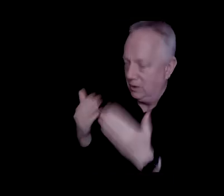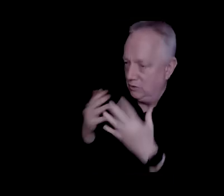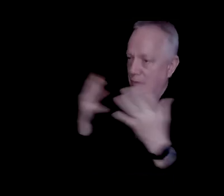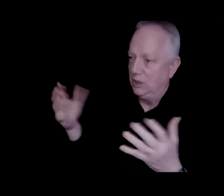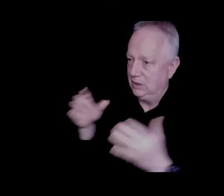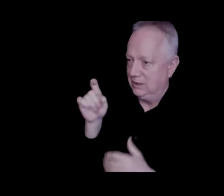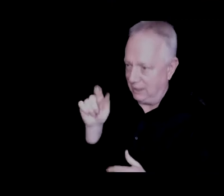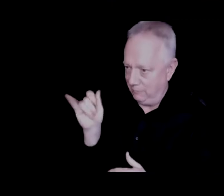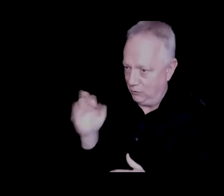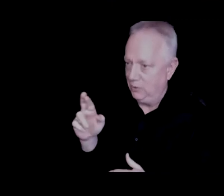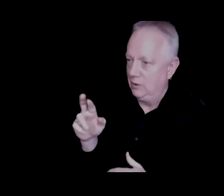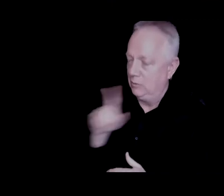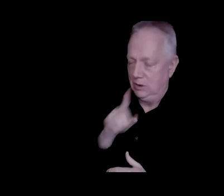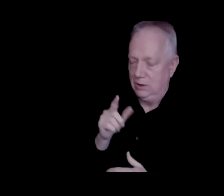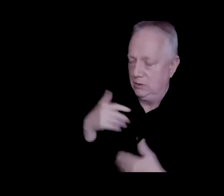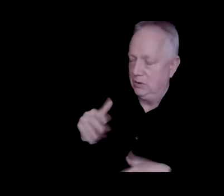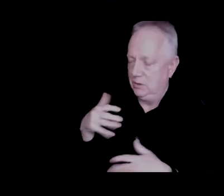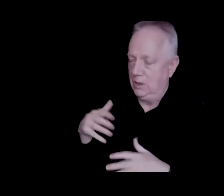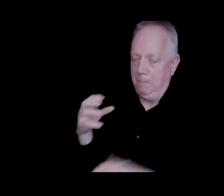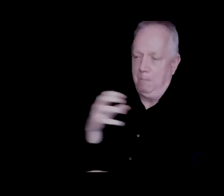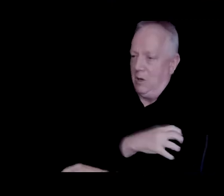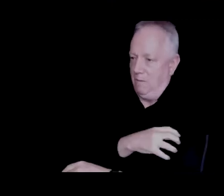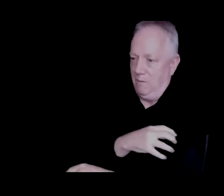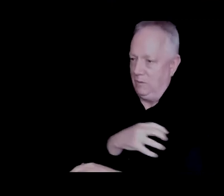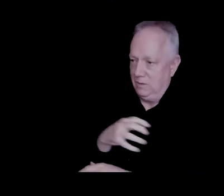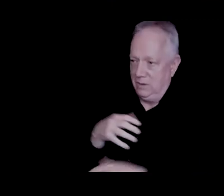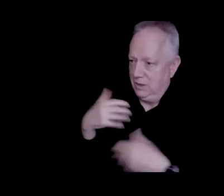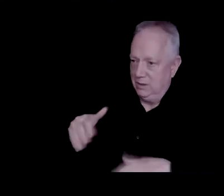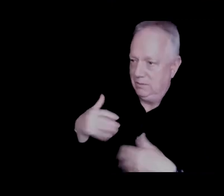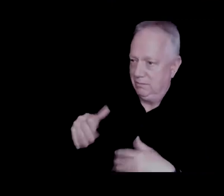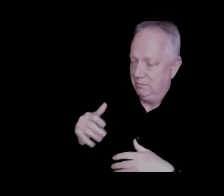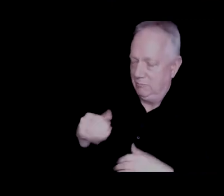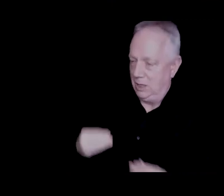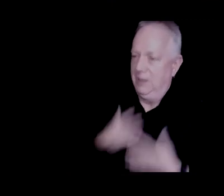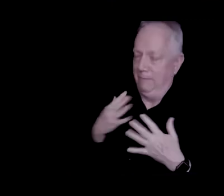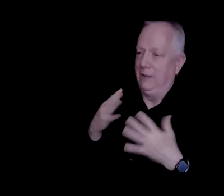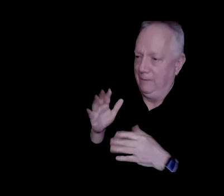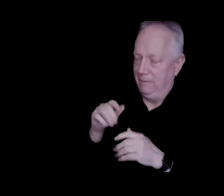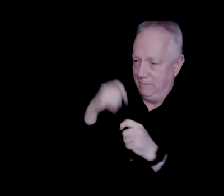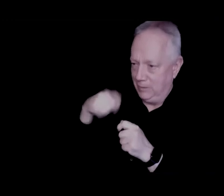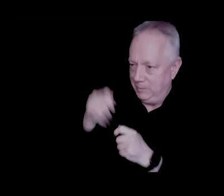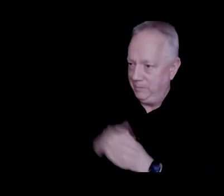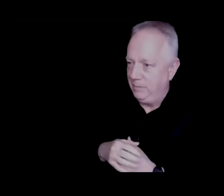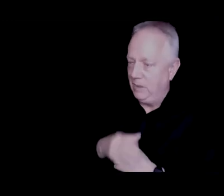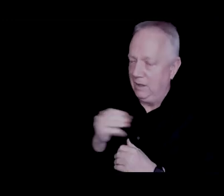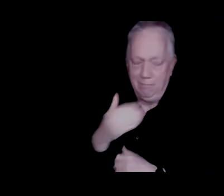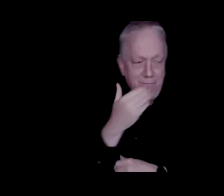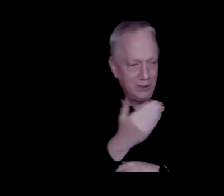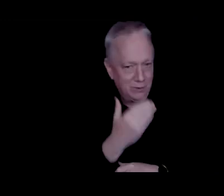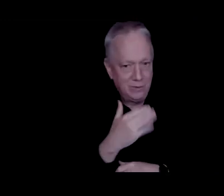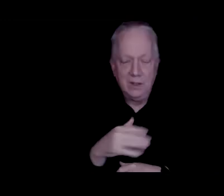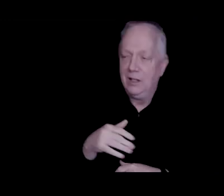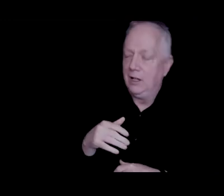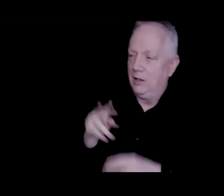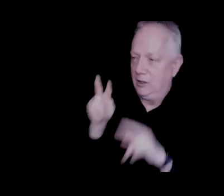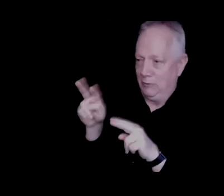Xavier. It's just a powerful and uplifting film. And looking forward